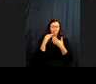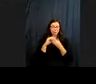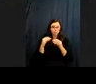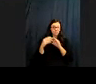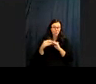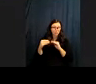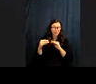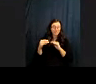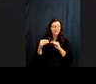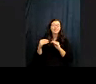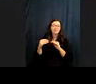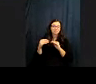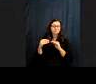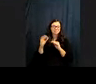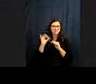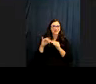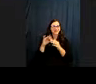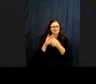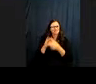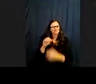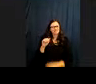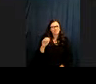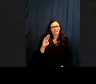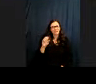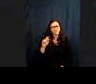that is about abstract expressionist art,